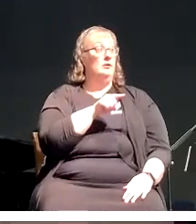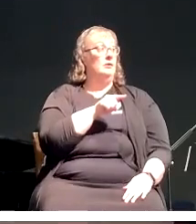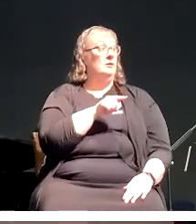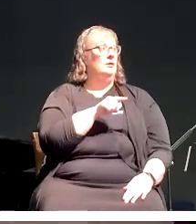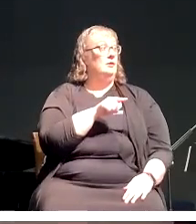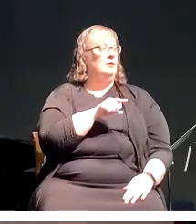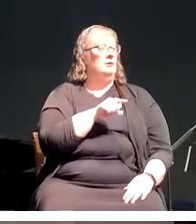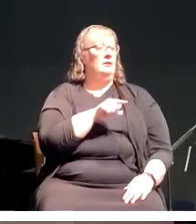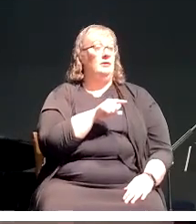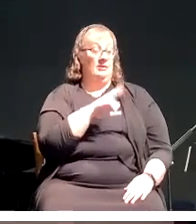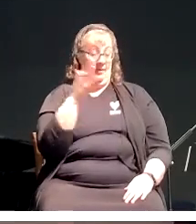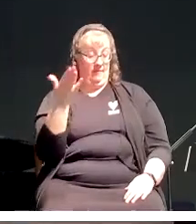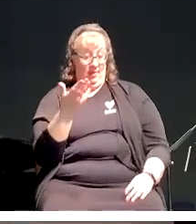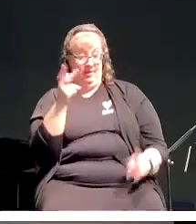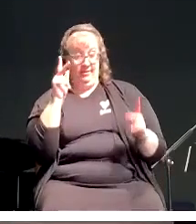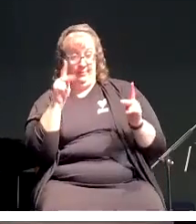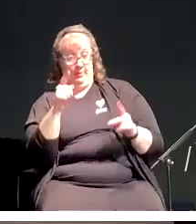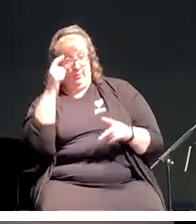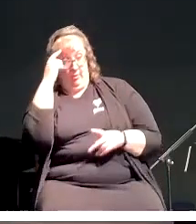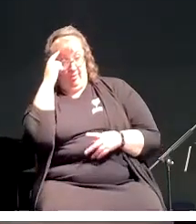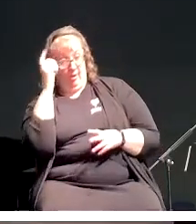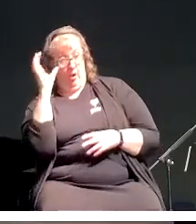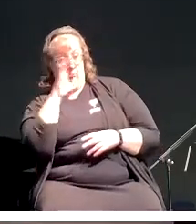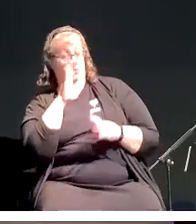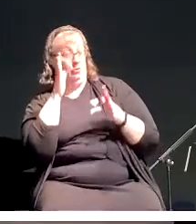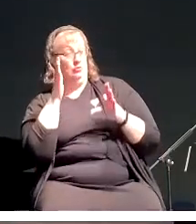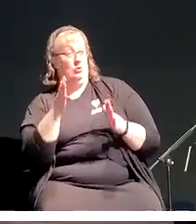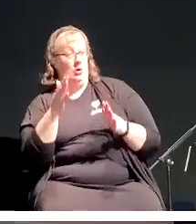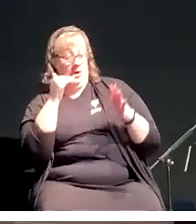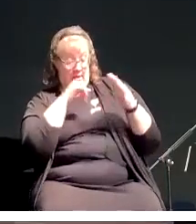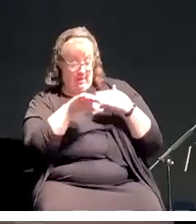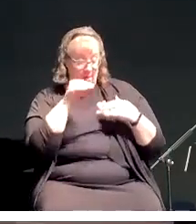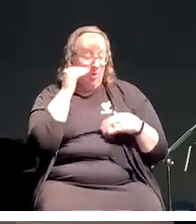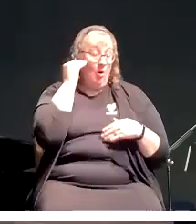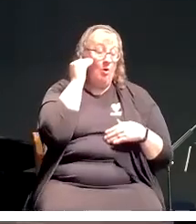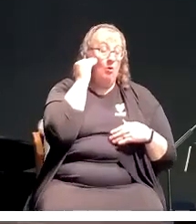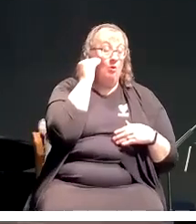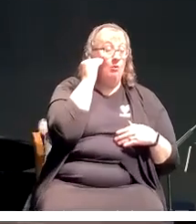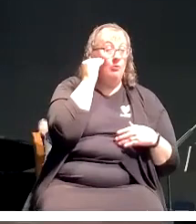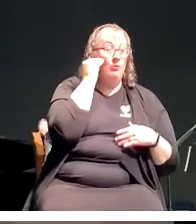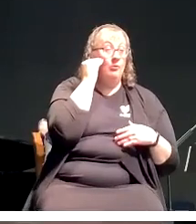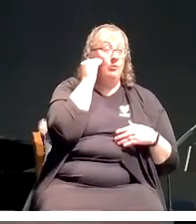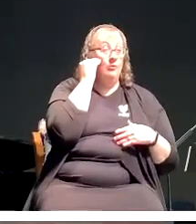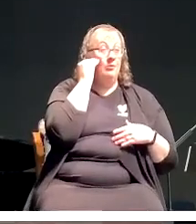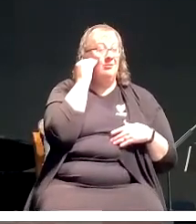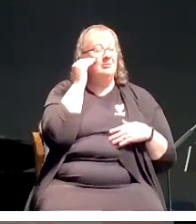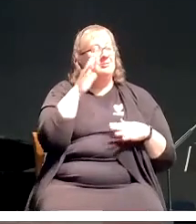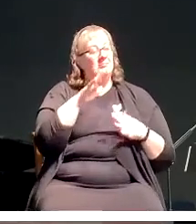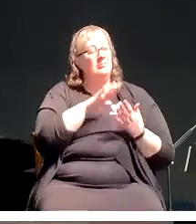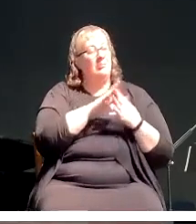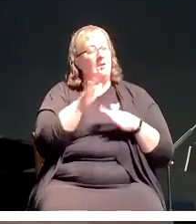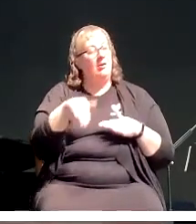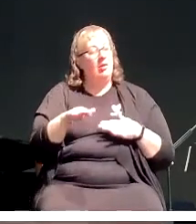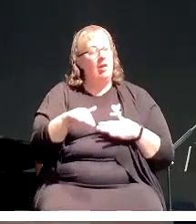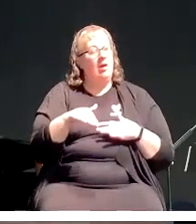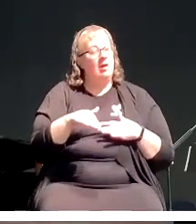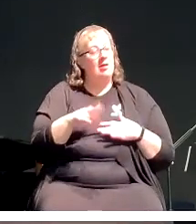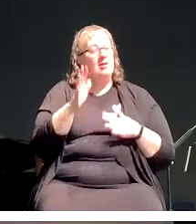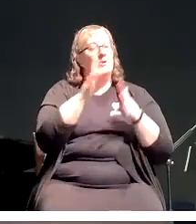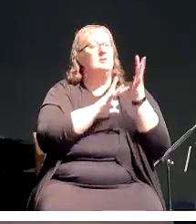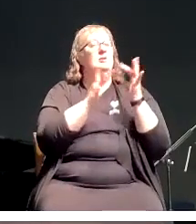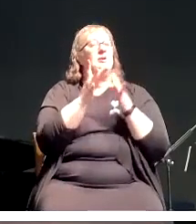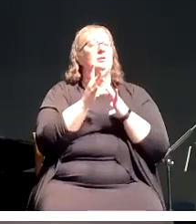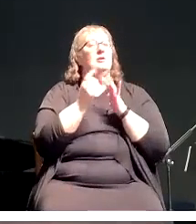They then invited this person who they thought was a stranger into their home because it was getting late. And this is where